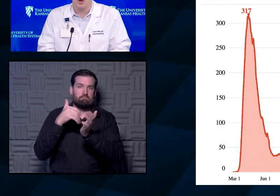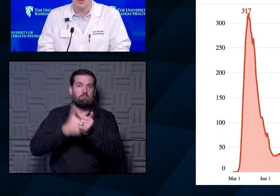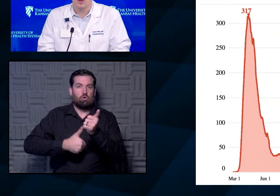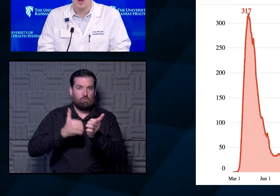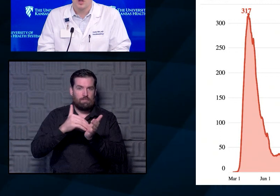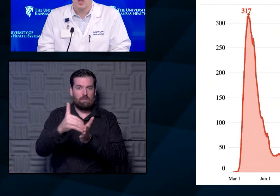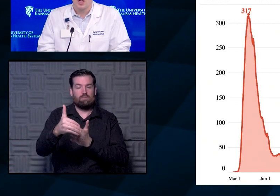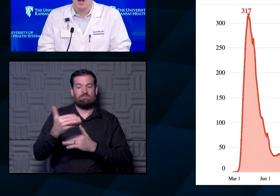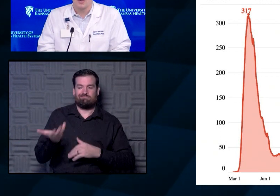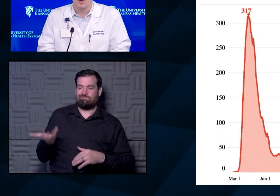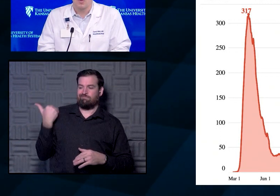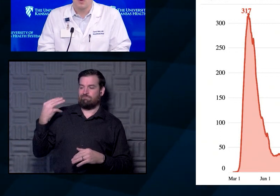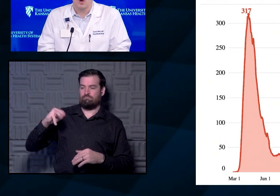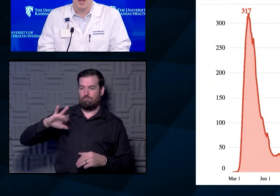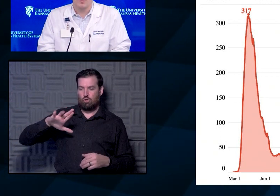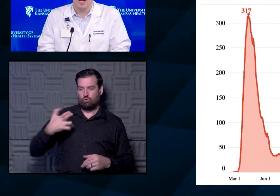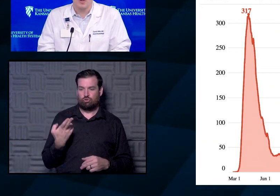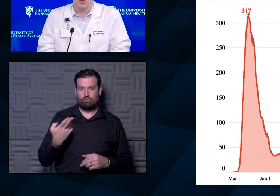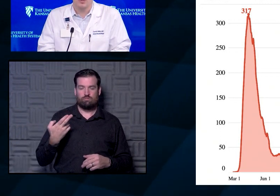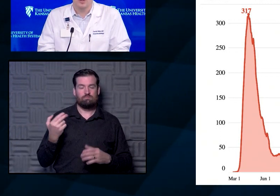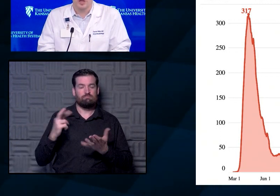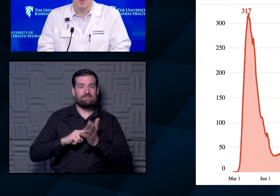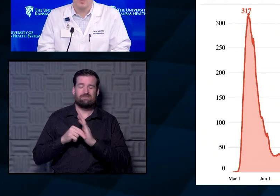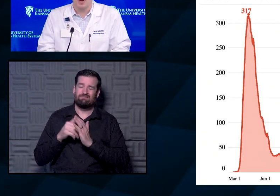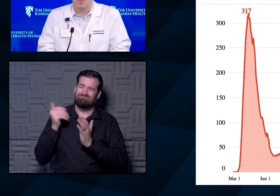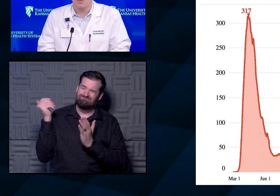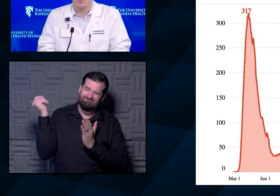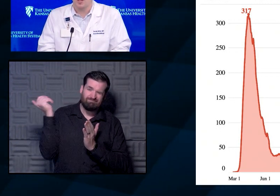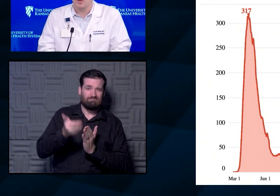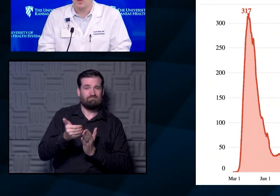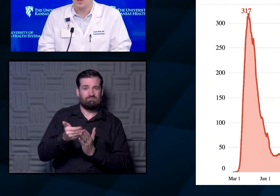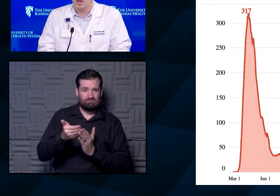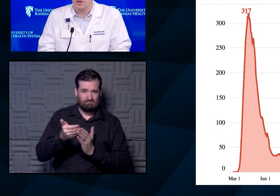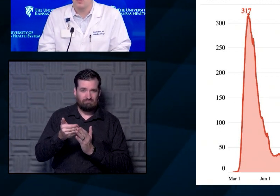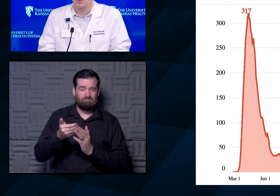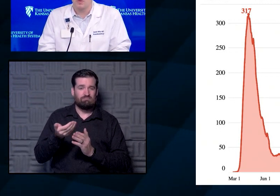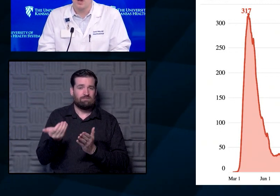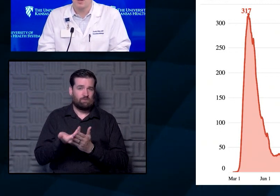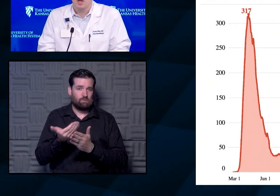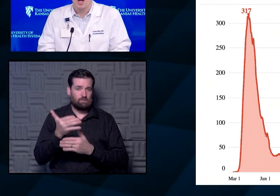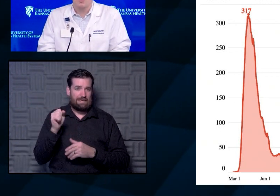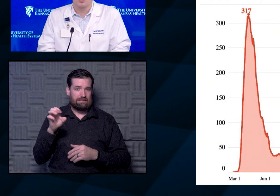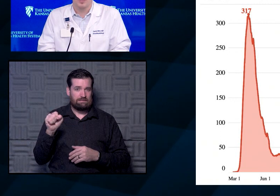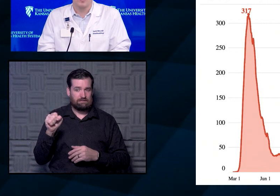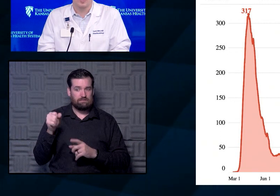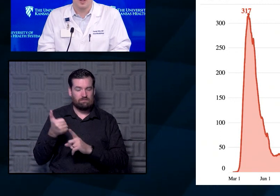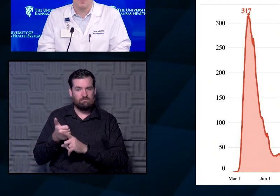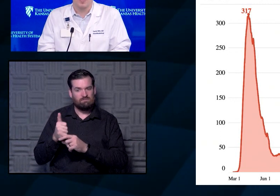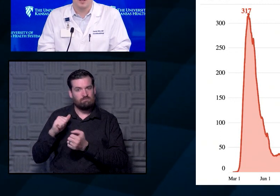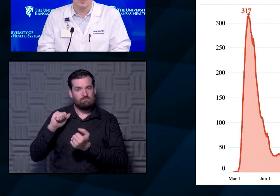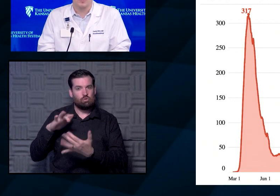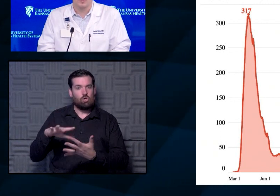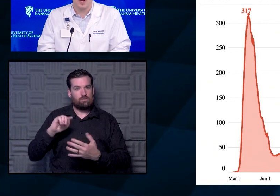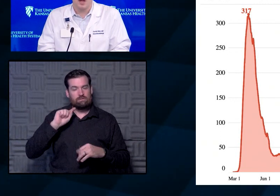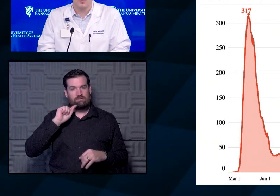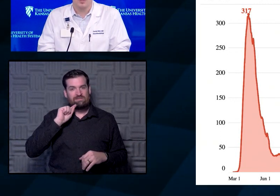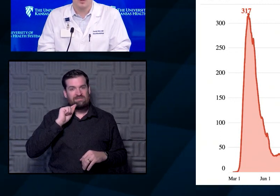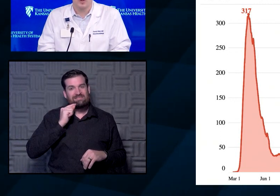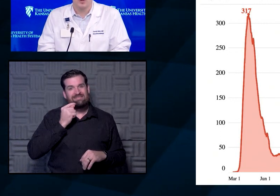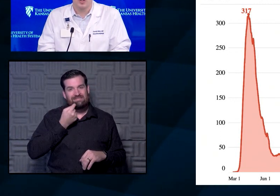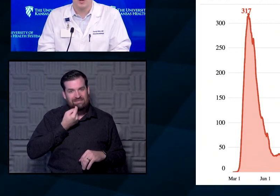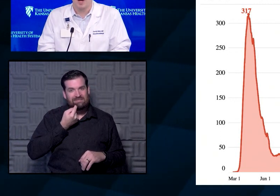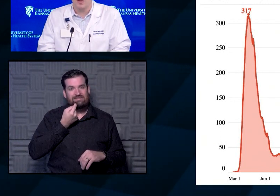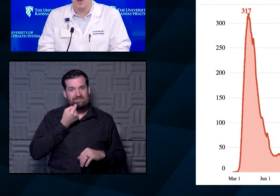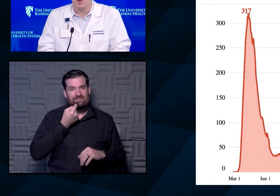in March. So flirting dangerously with a number of new cases that has driven a pretty significant